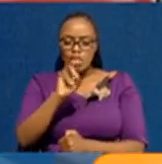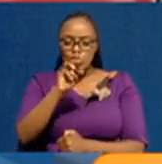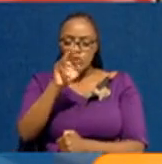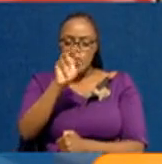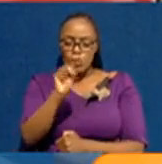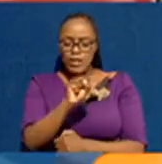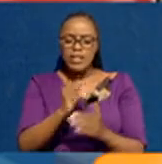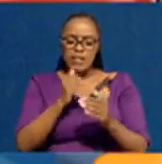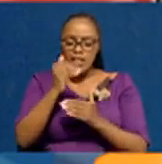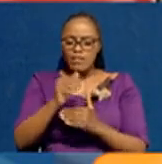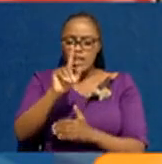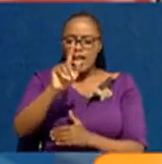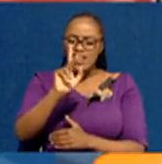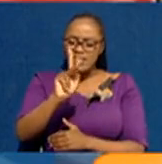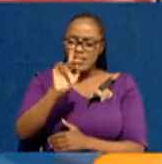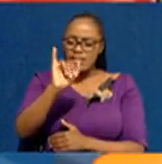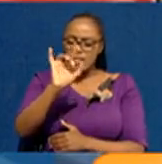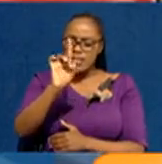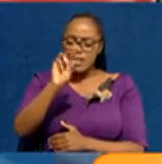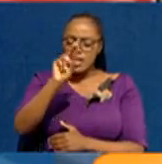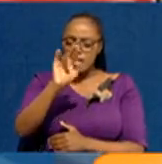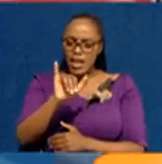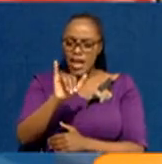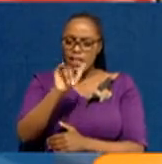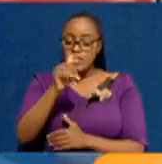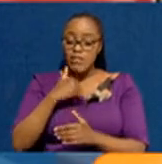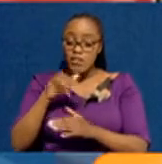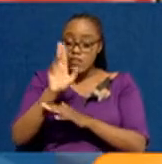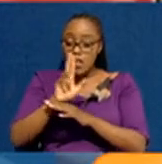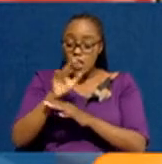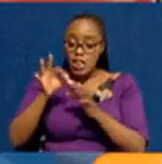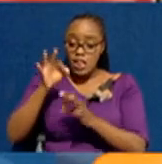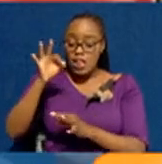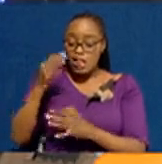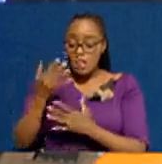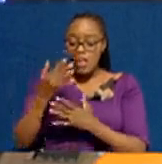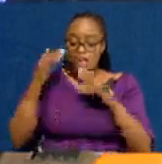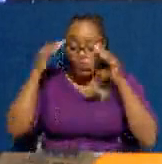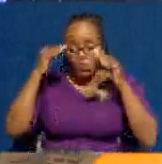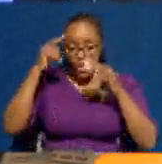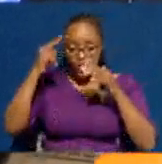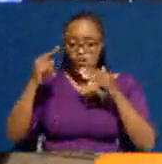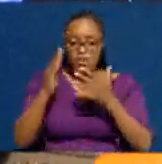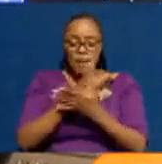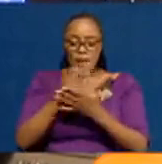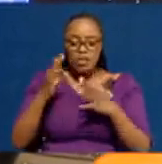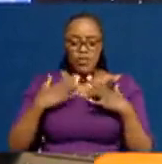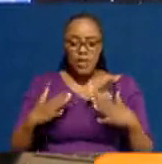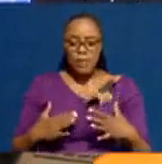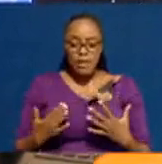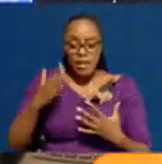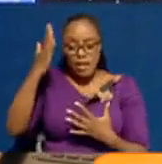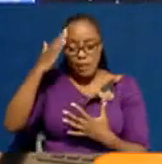ailments affecting the kidney. The type of scan administered depends on the organ in focus. Remember I said the